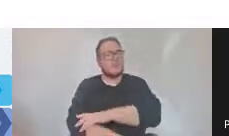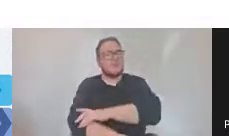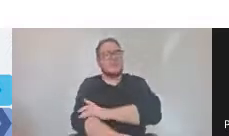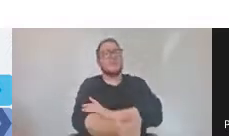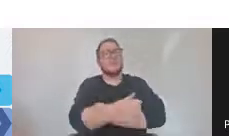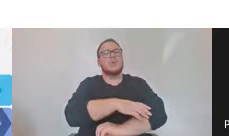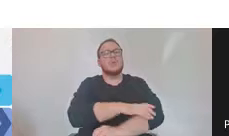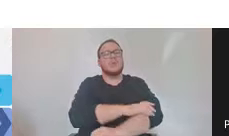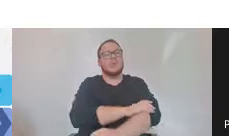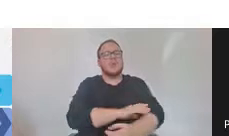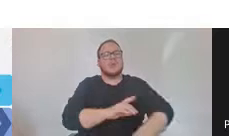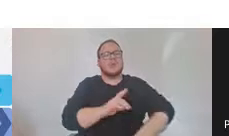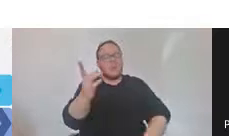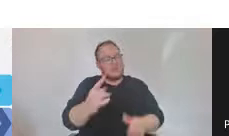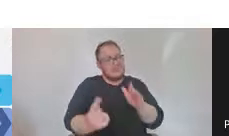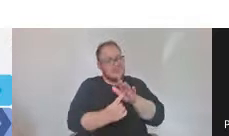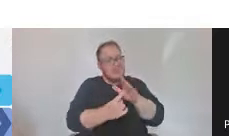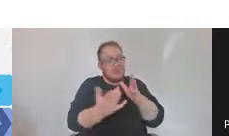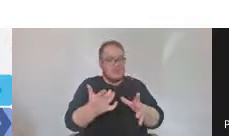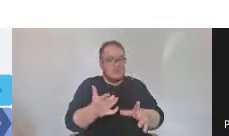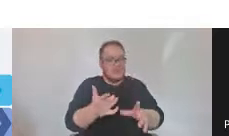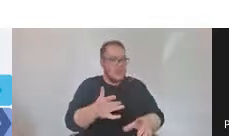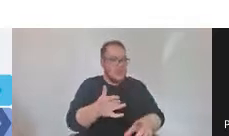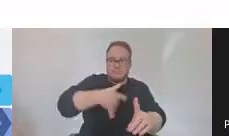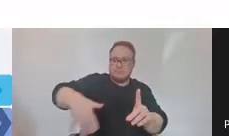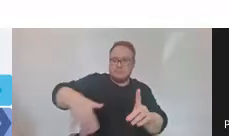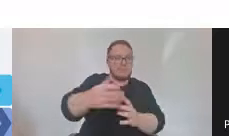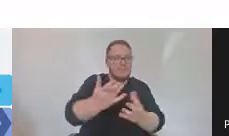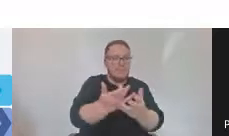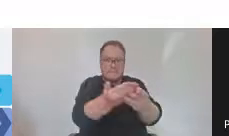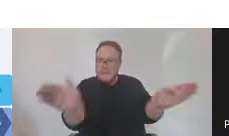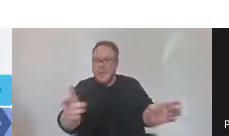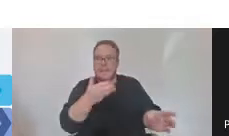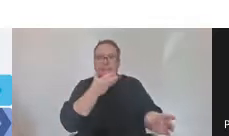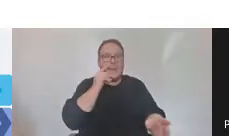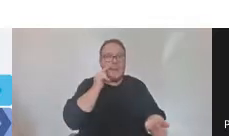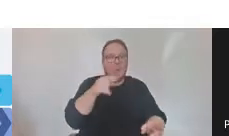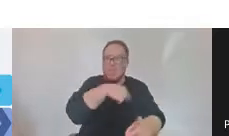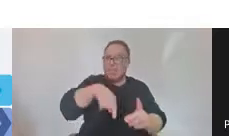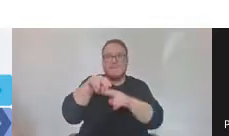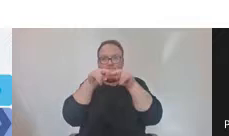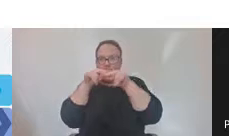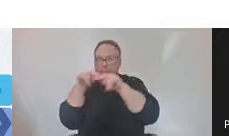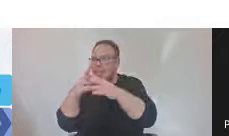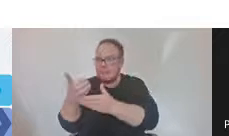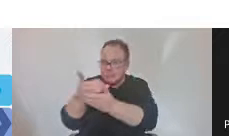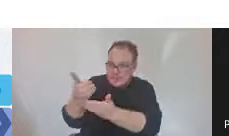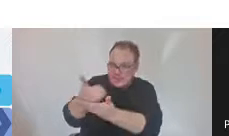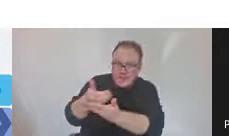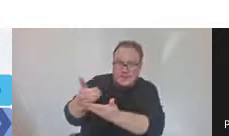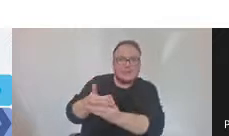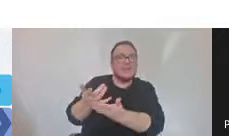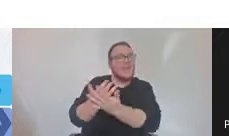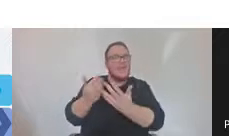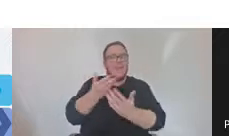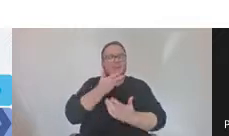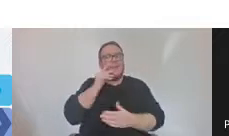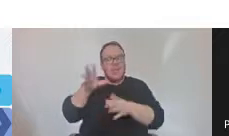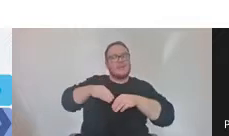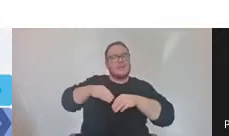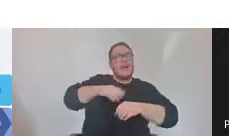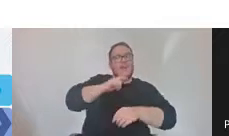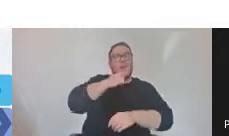community has been the main driver for vaccination. We've worked across all of our age